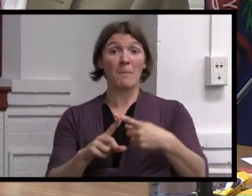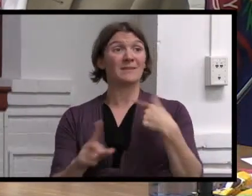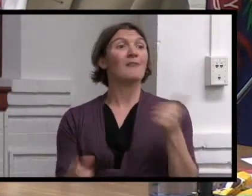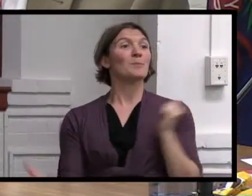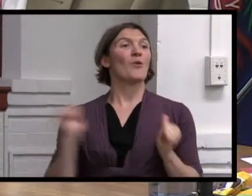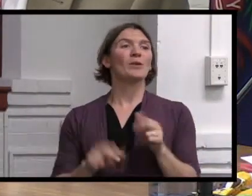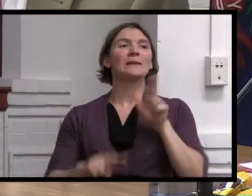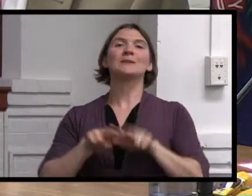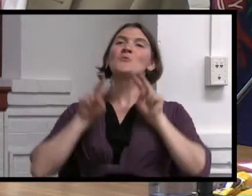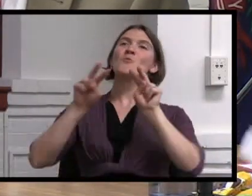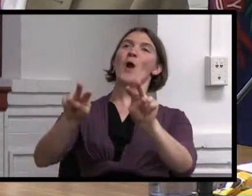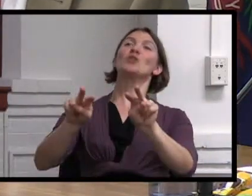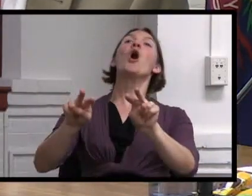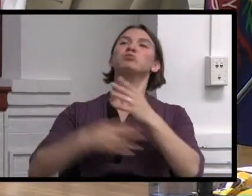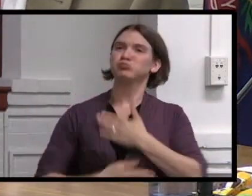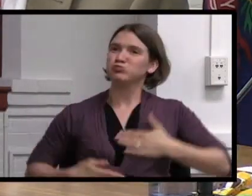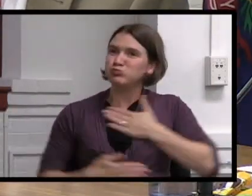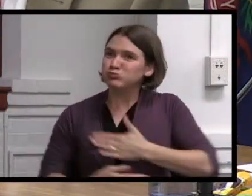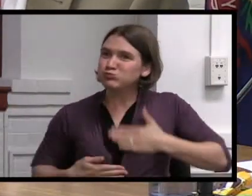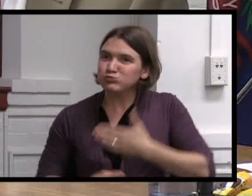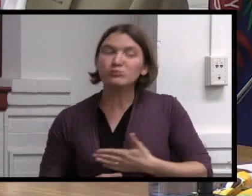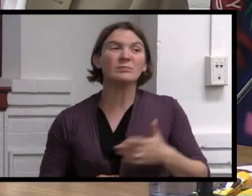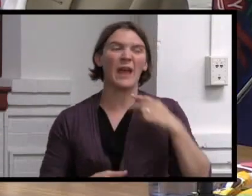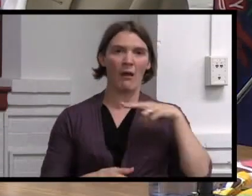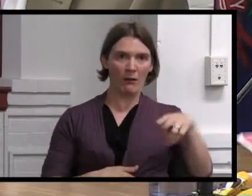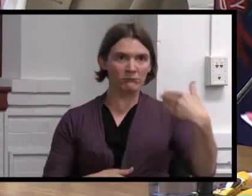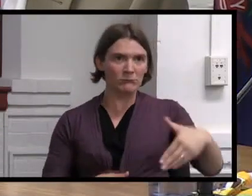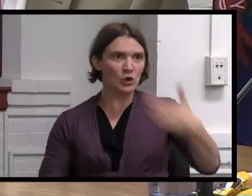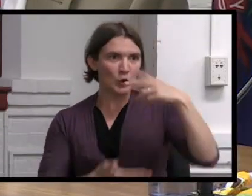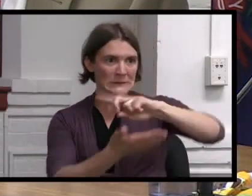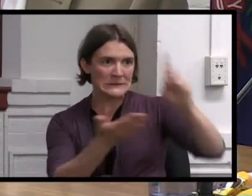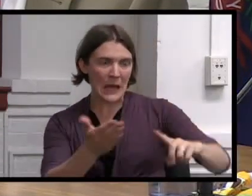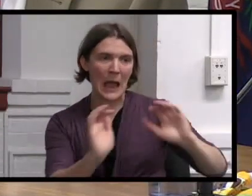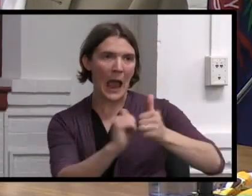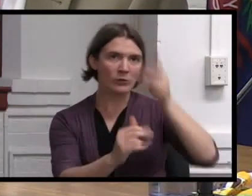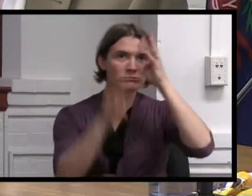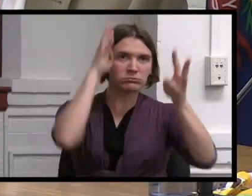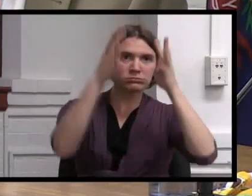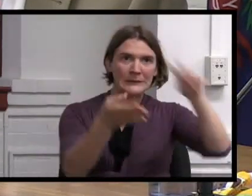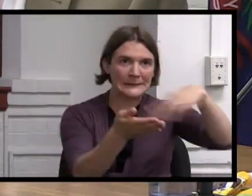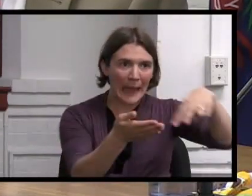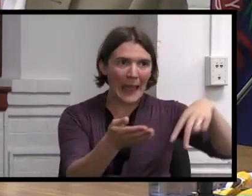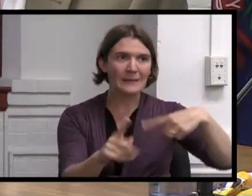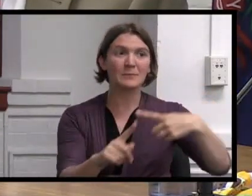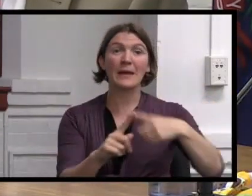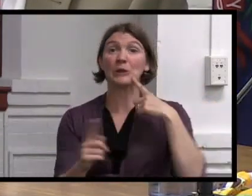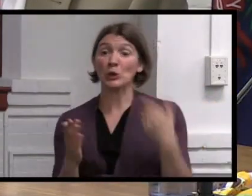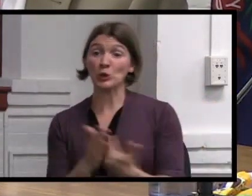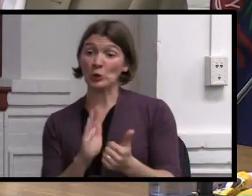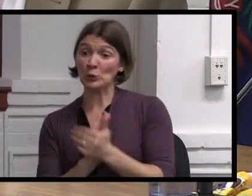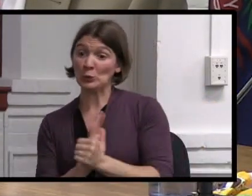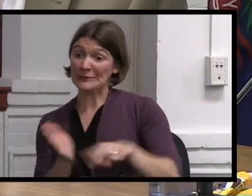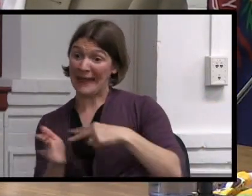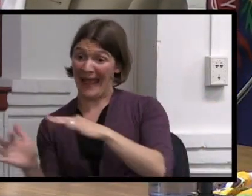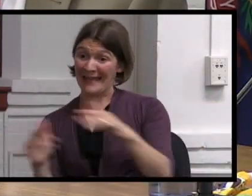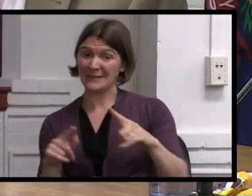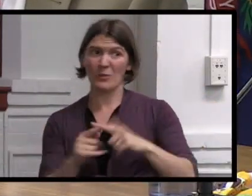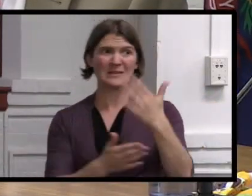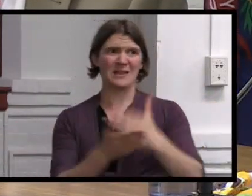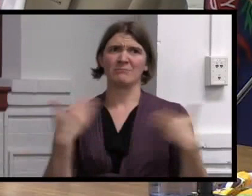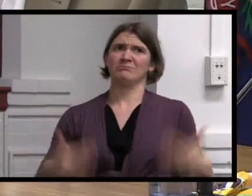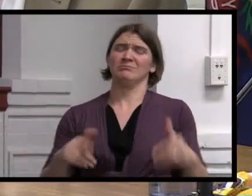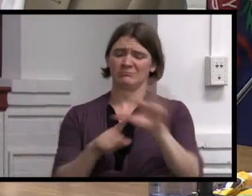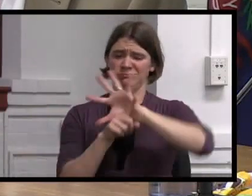performance opportunity to choreographers from the emerging artist to the well-established